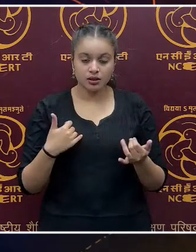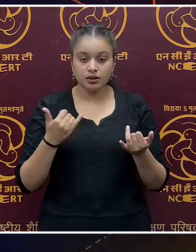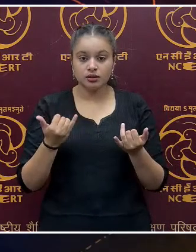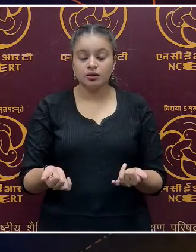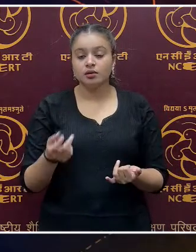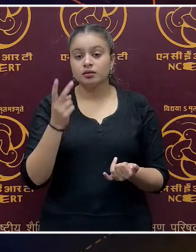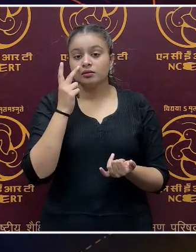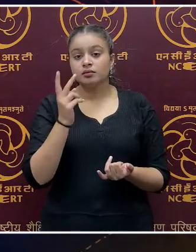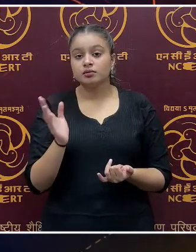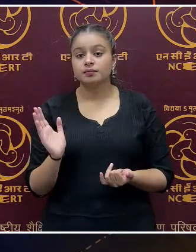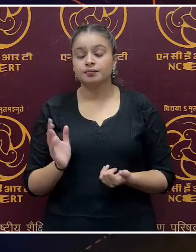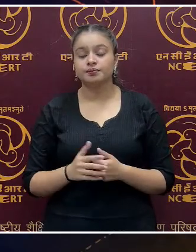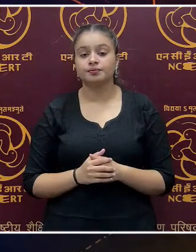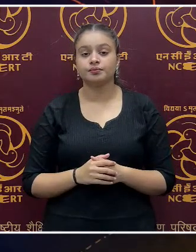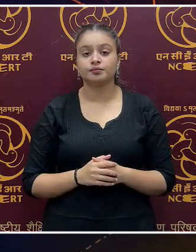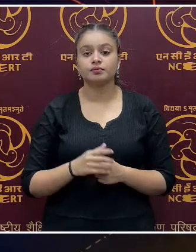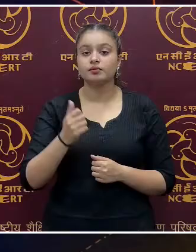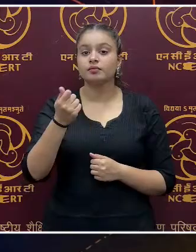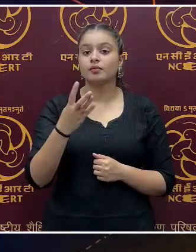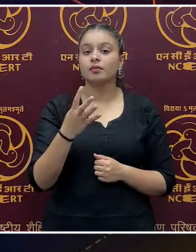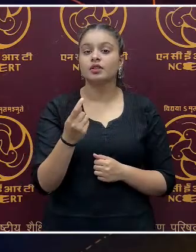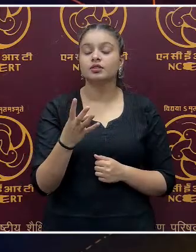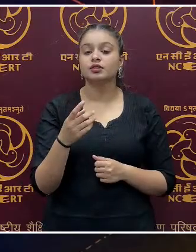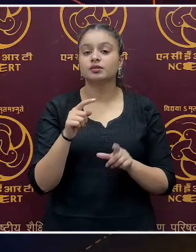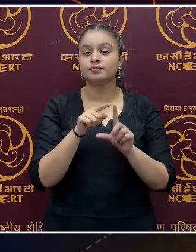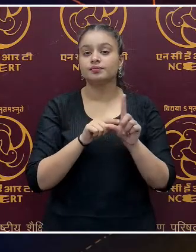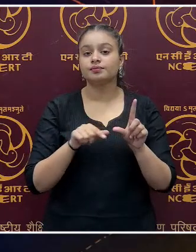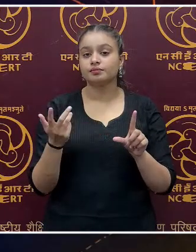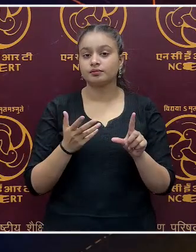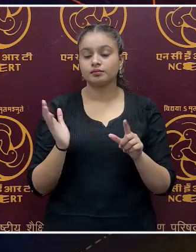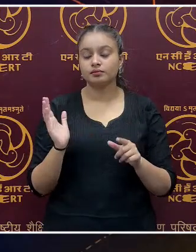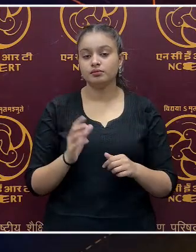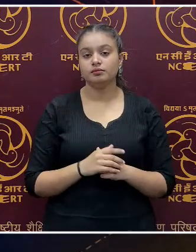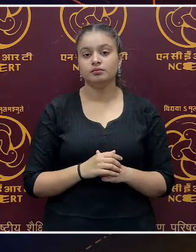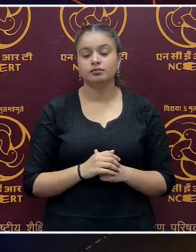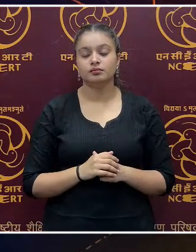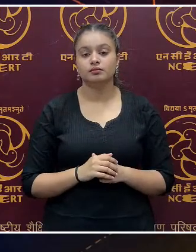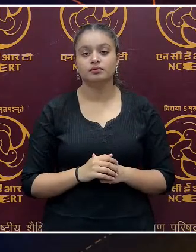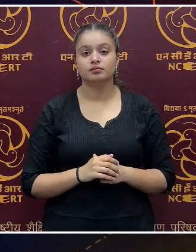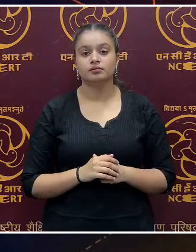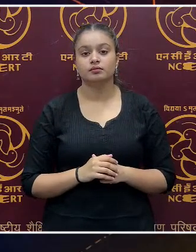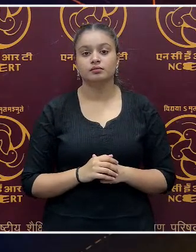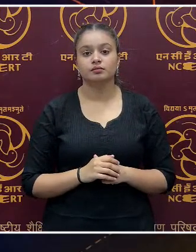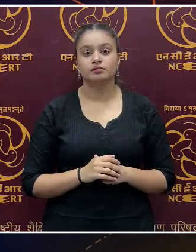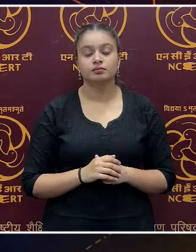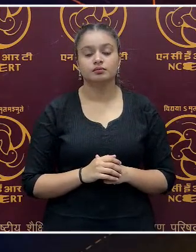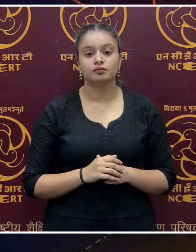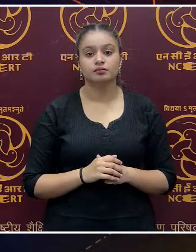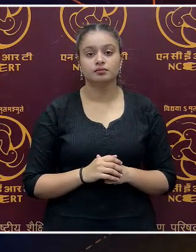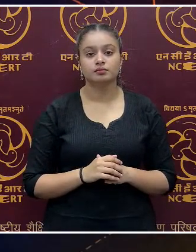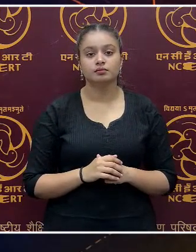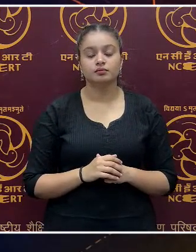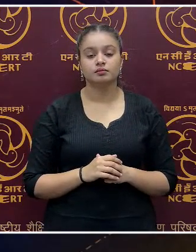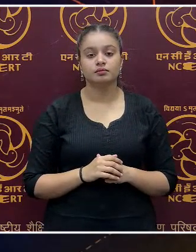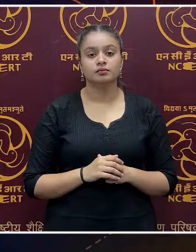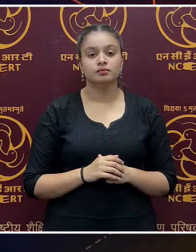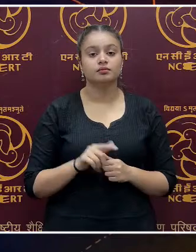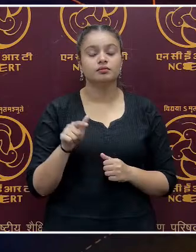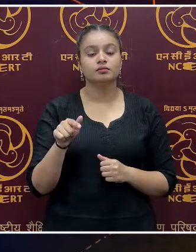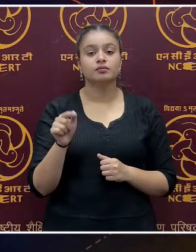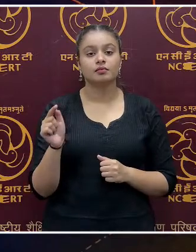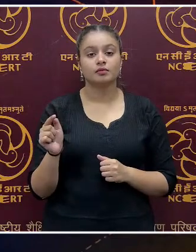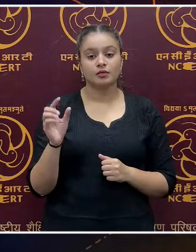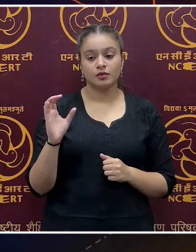see what is the measure of this particular angle. So, while from A we have to measure